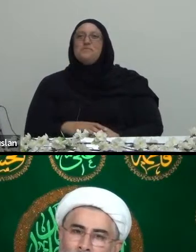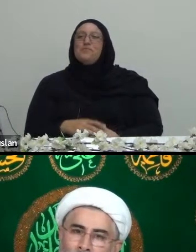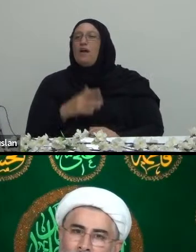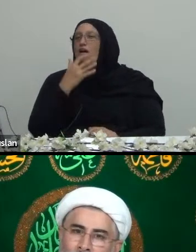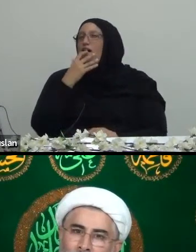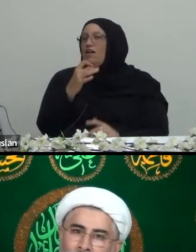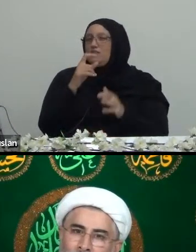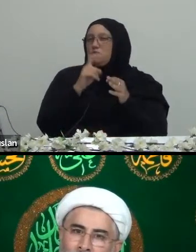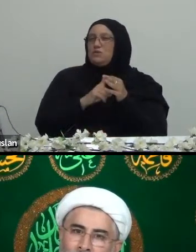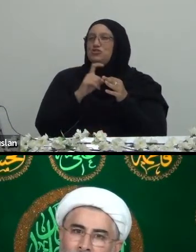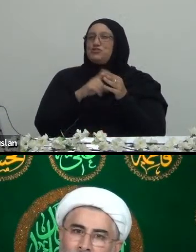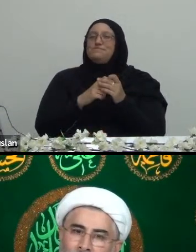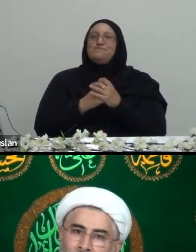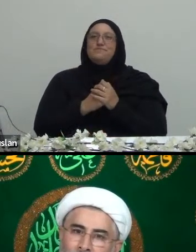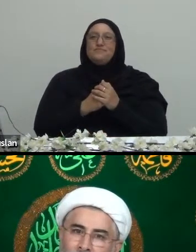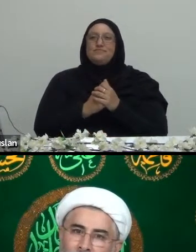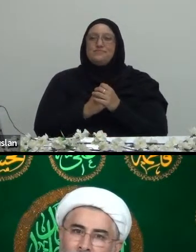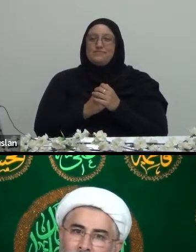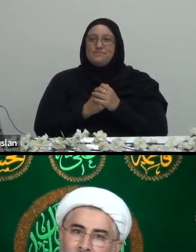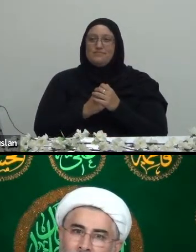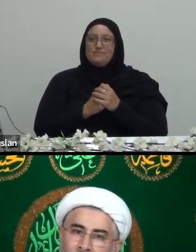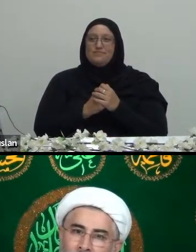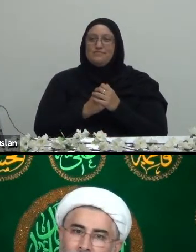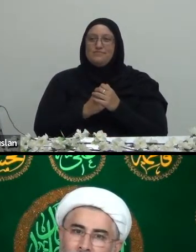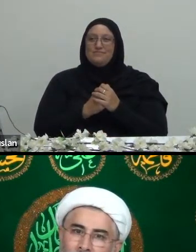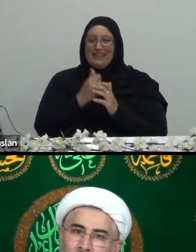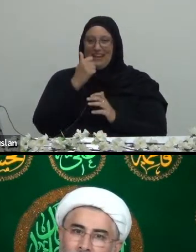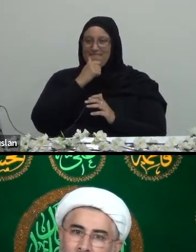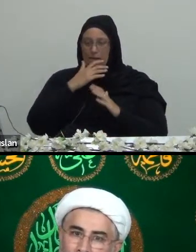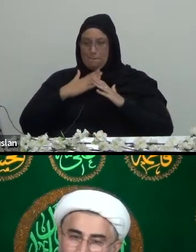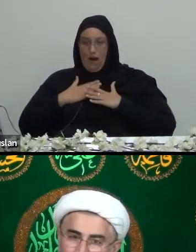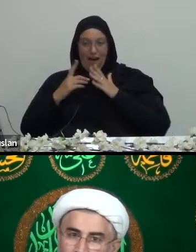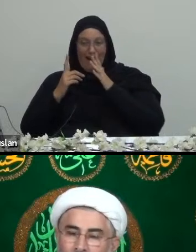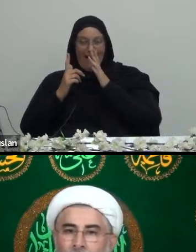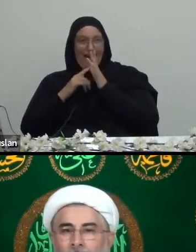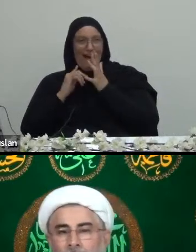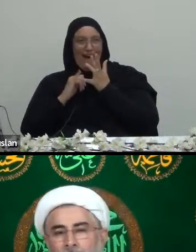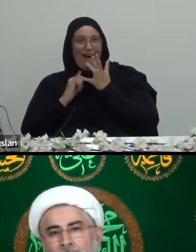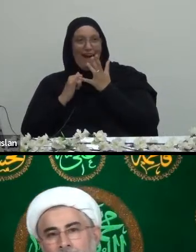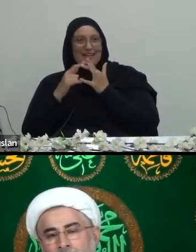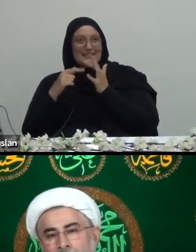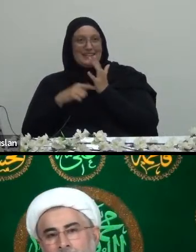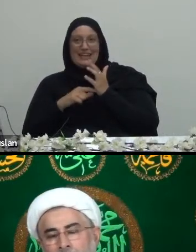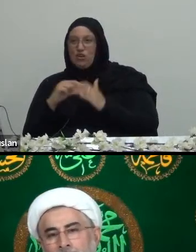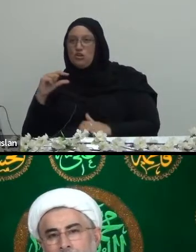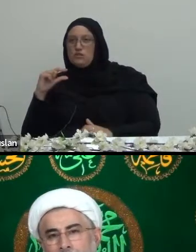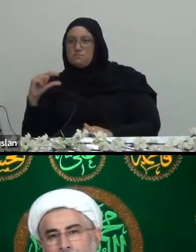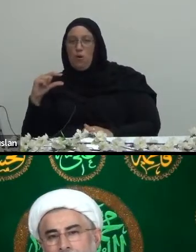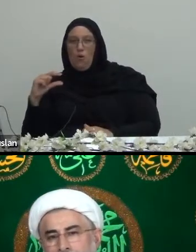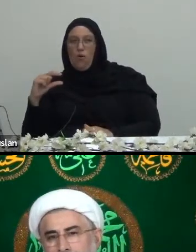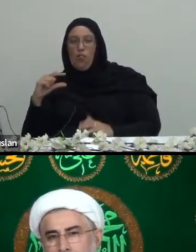if your debts are greater than your assets? What's the situation there?